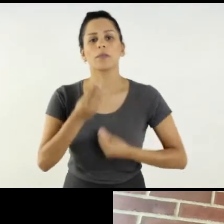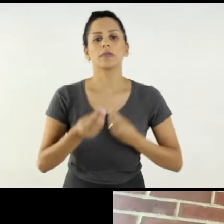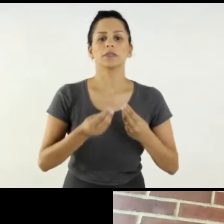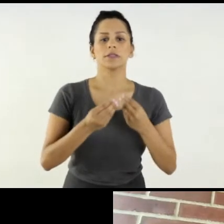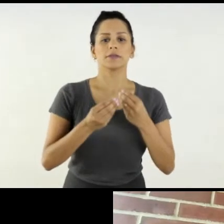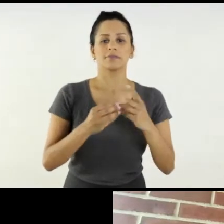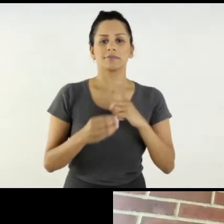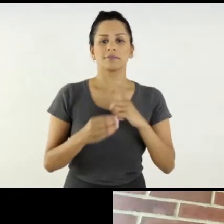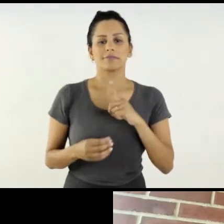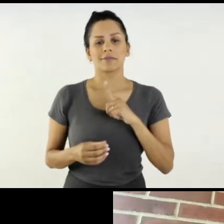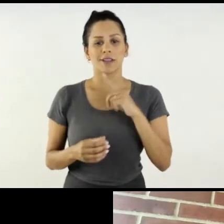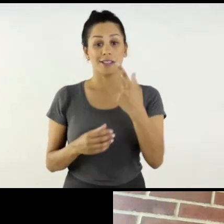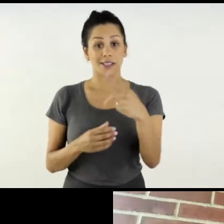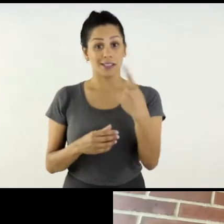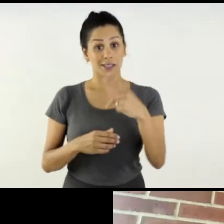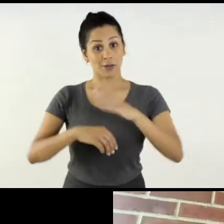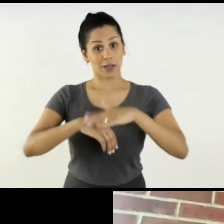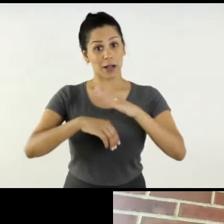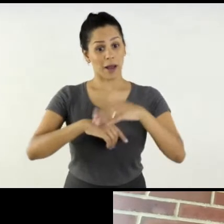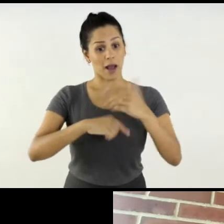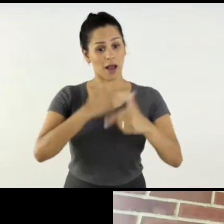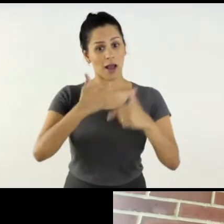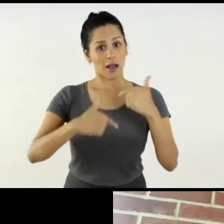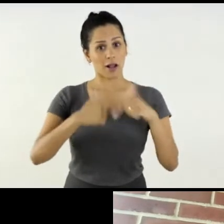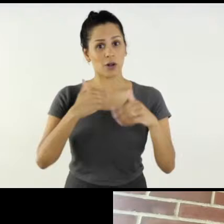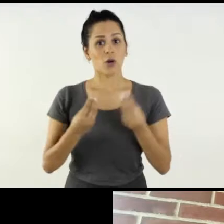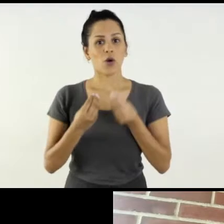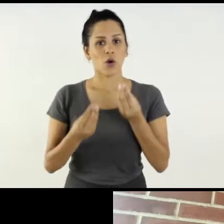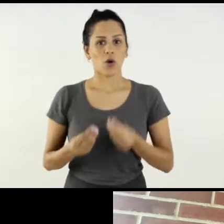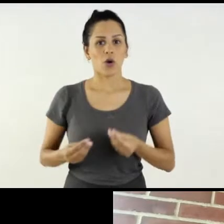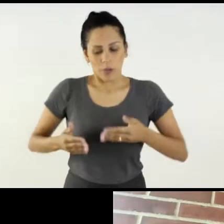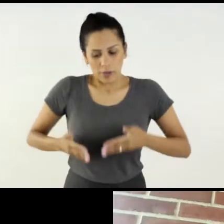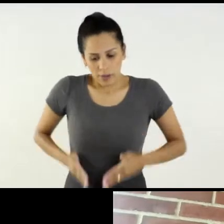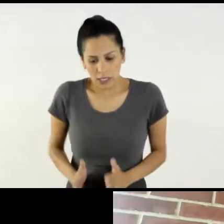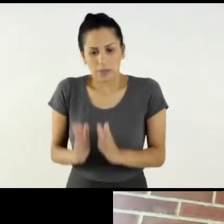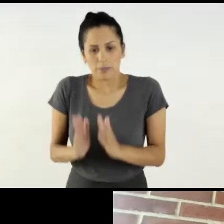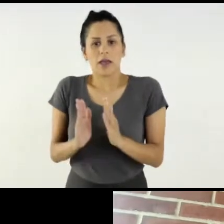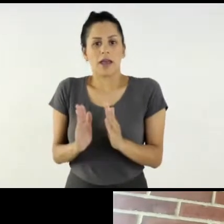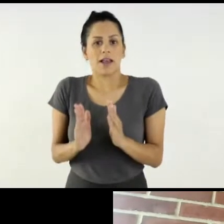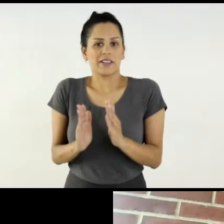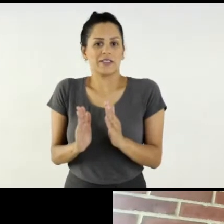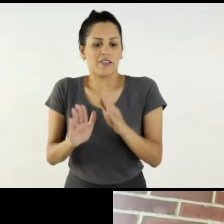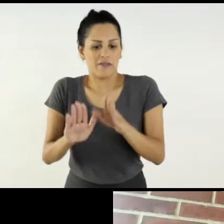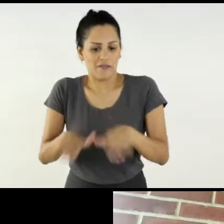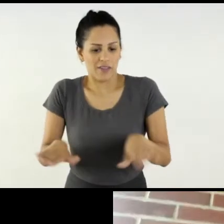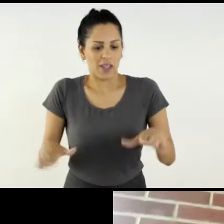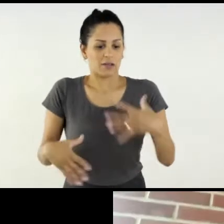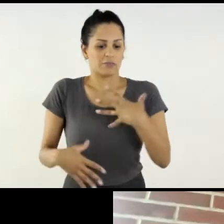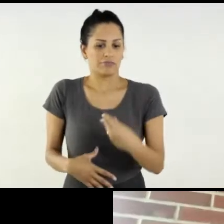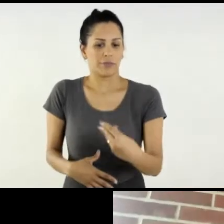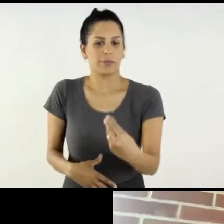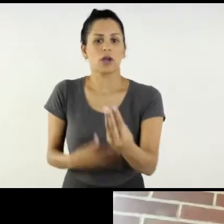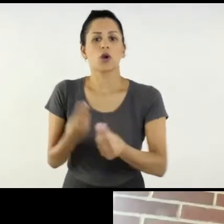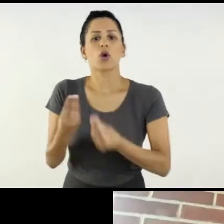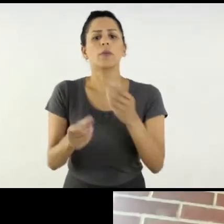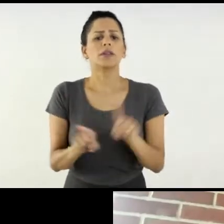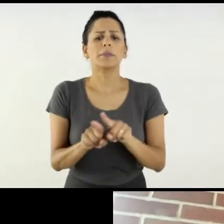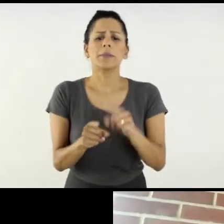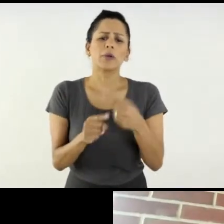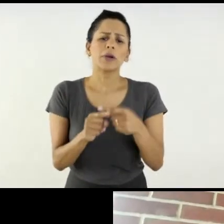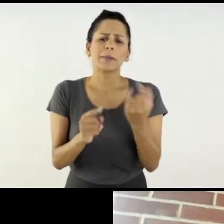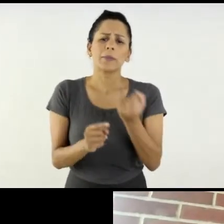important was it for you that this project was a book, a physical object, rather than, as the question